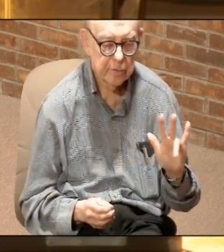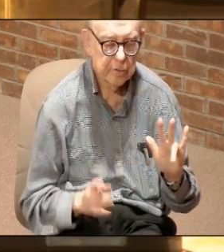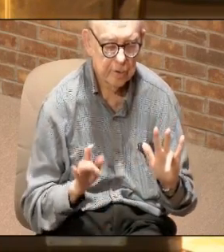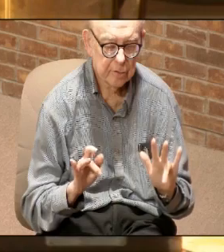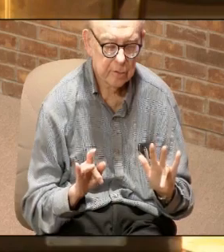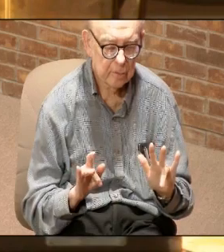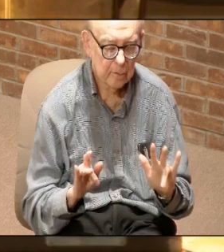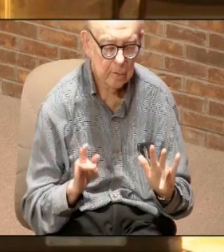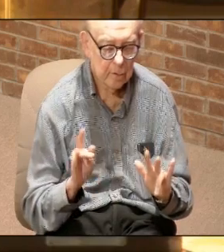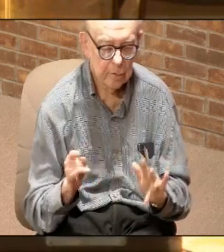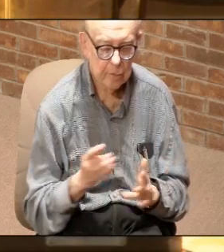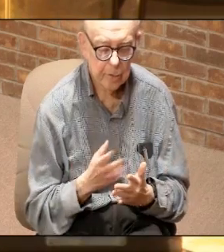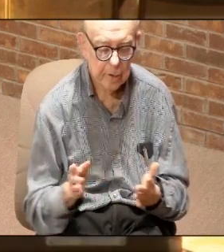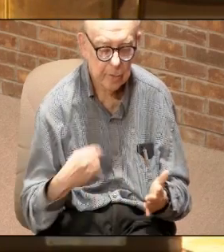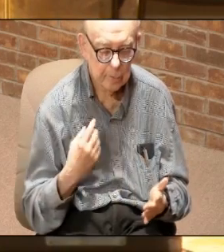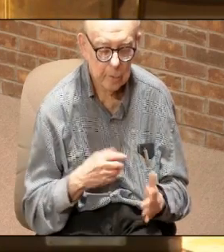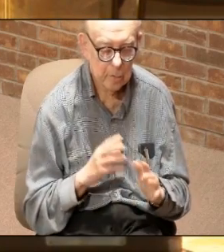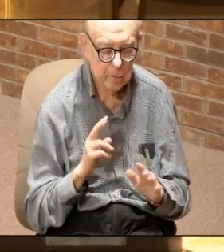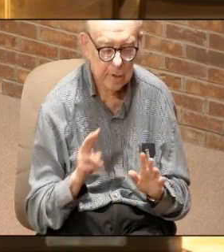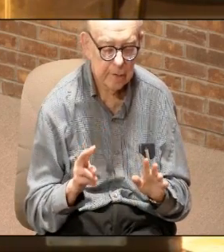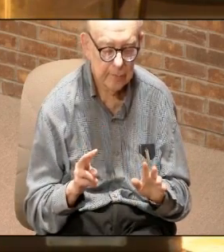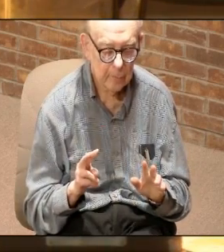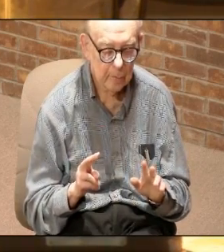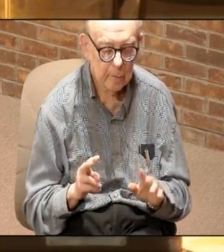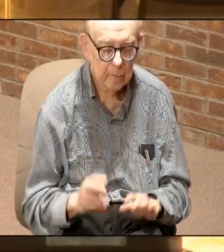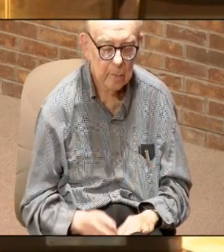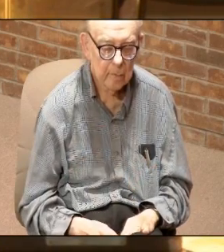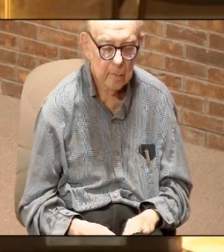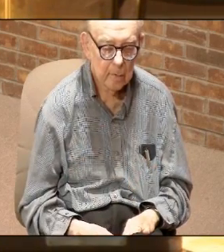for. I